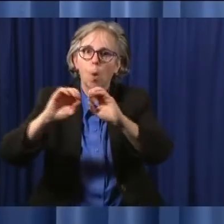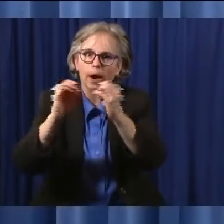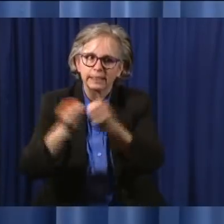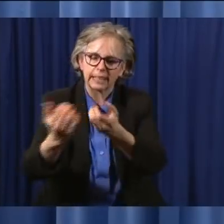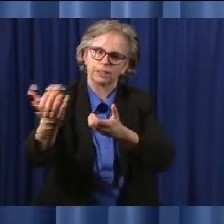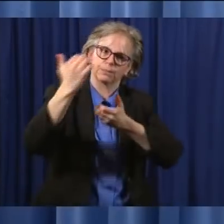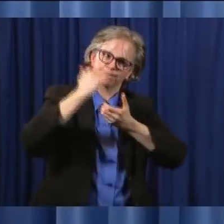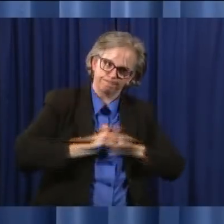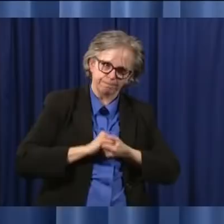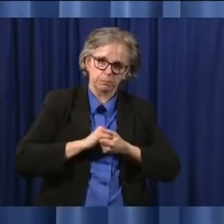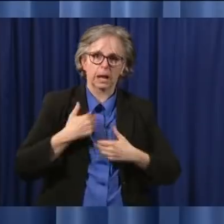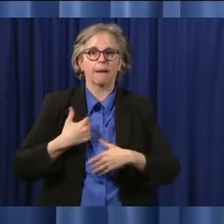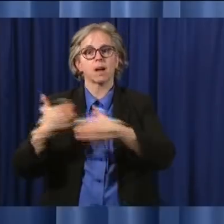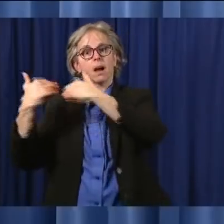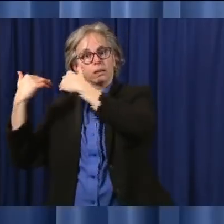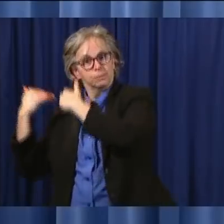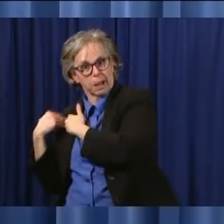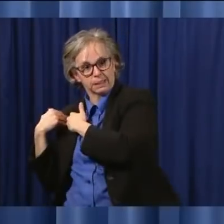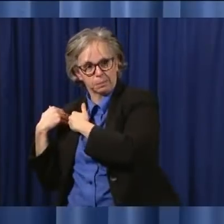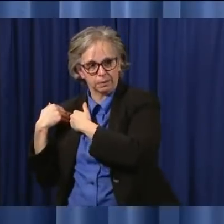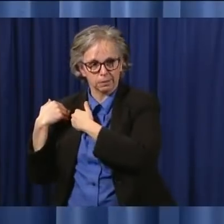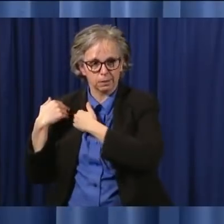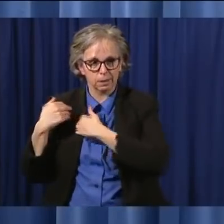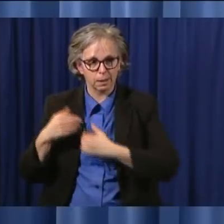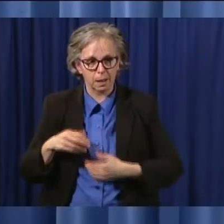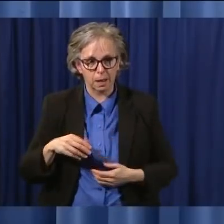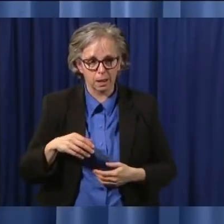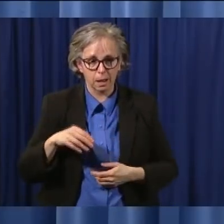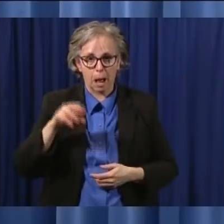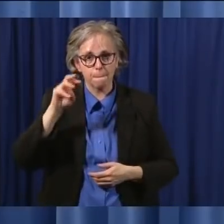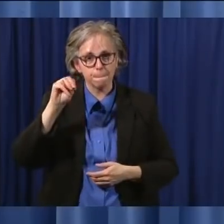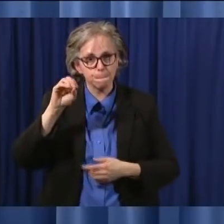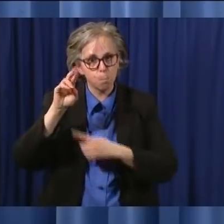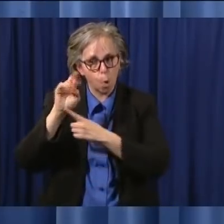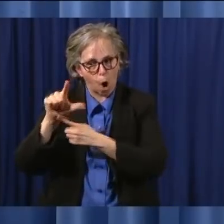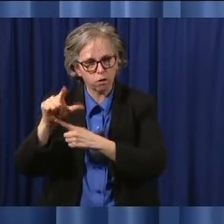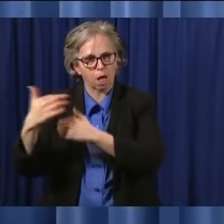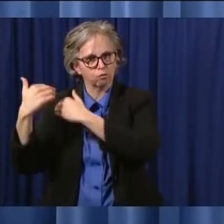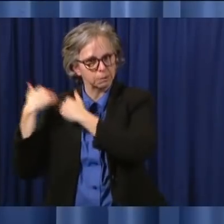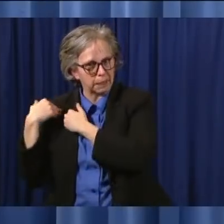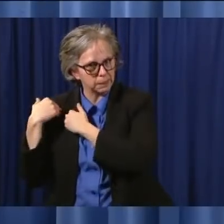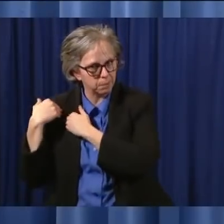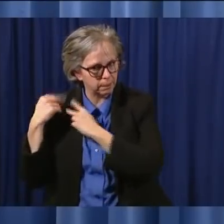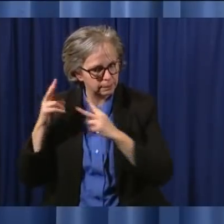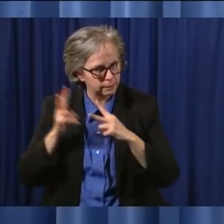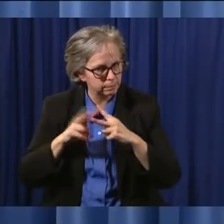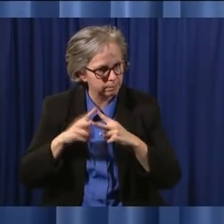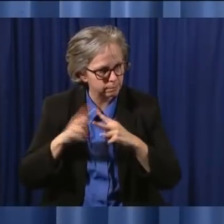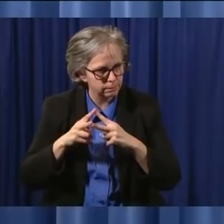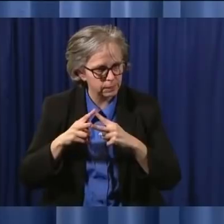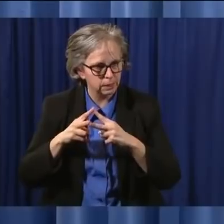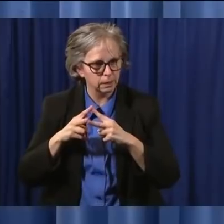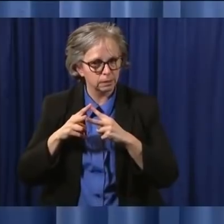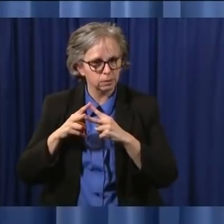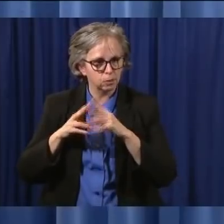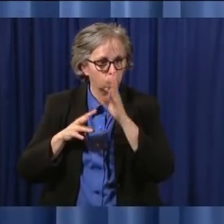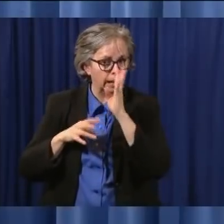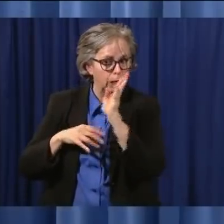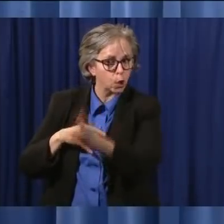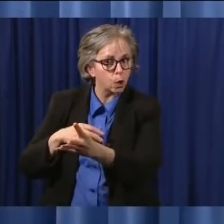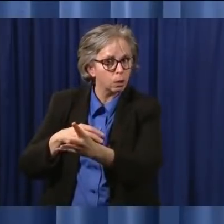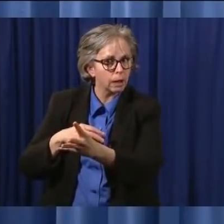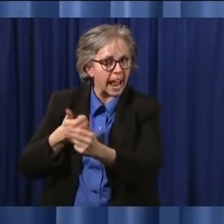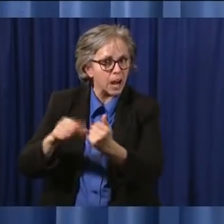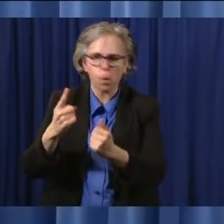say it is a moral obligation, to leave no Ohioans behind and to create the conditions and the environment in which